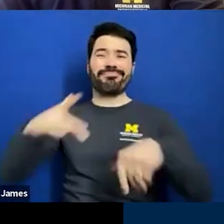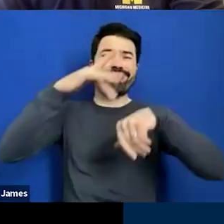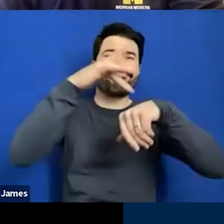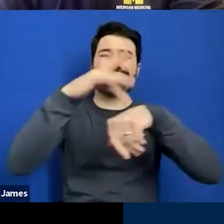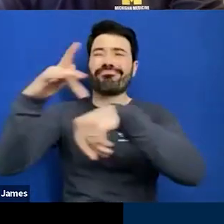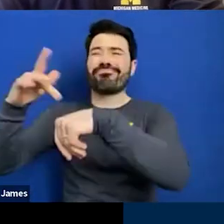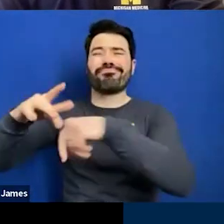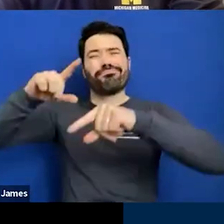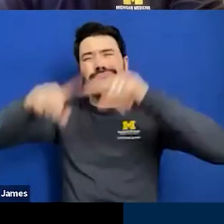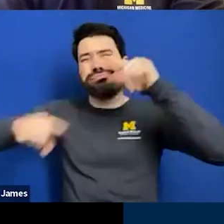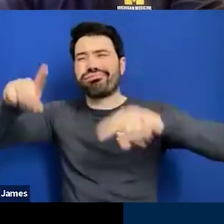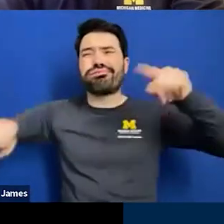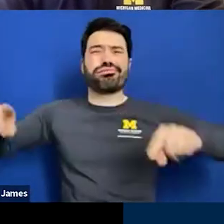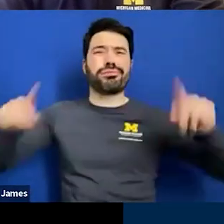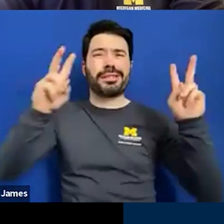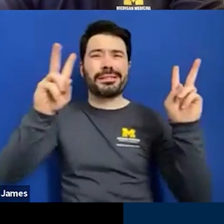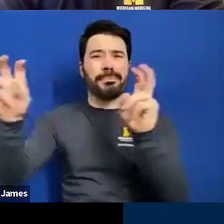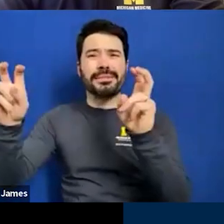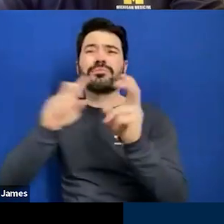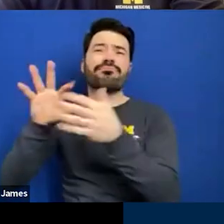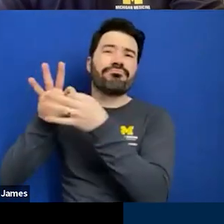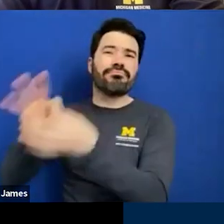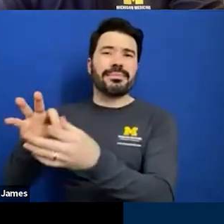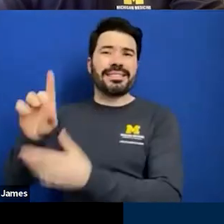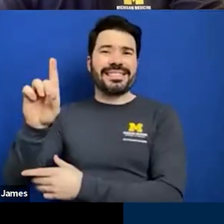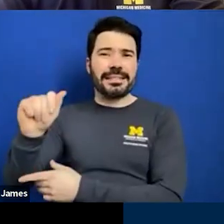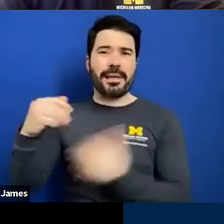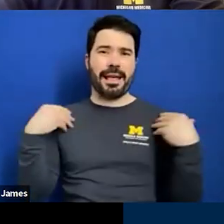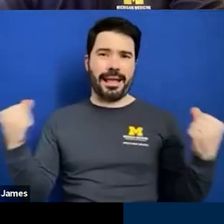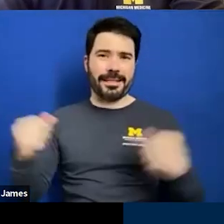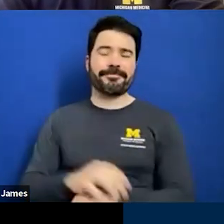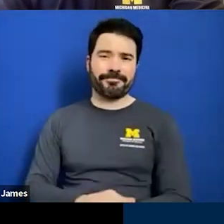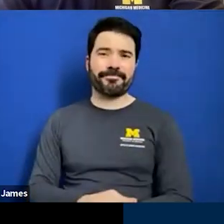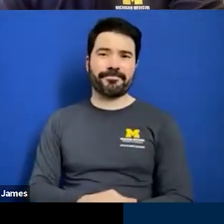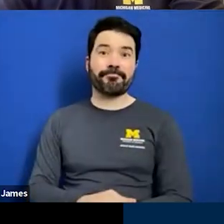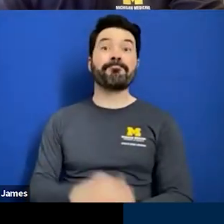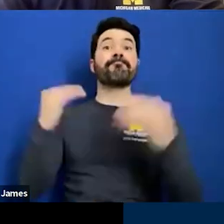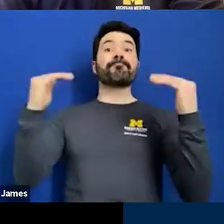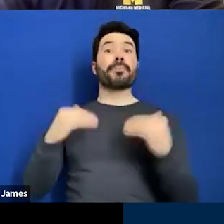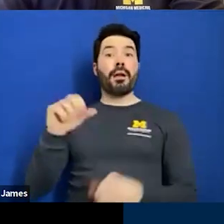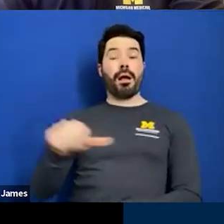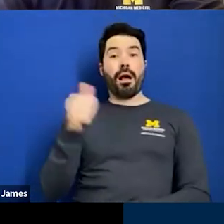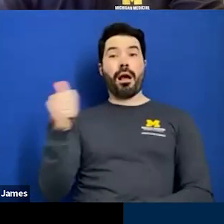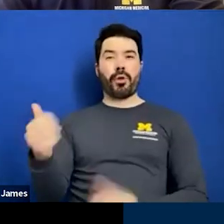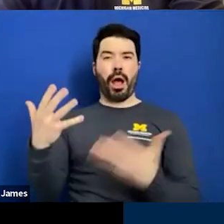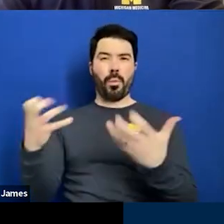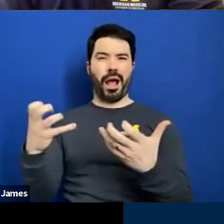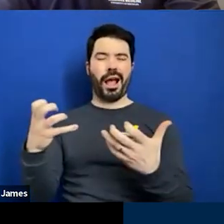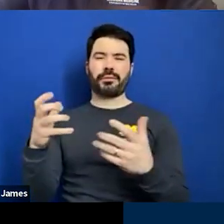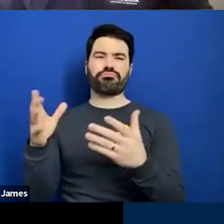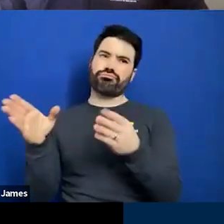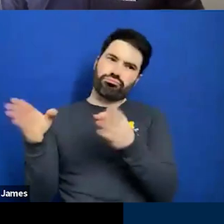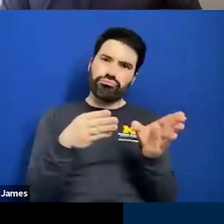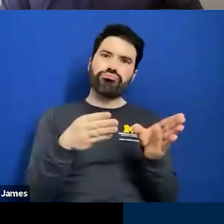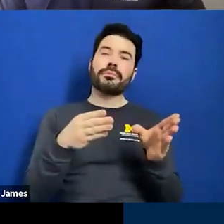topics that are relevant for disability health. So the other thing I want to also just pivot is to